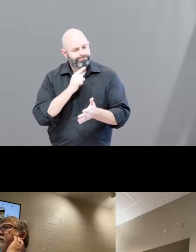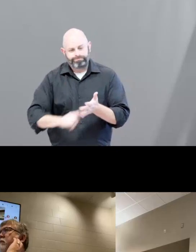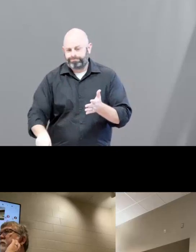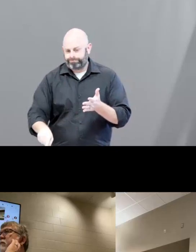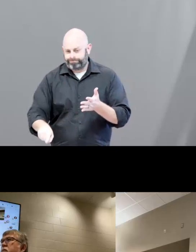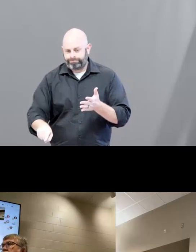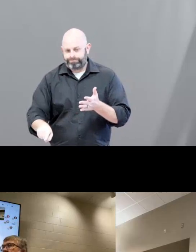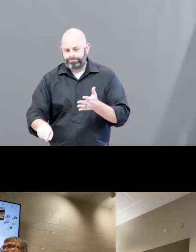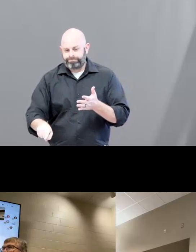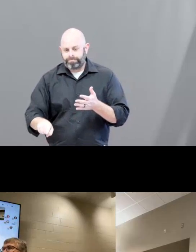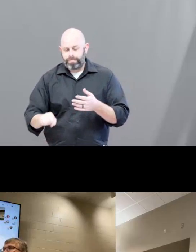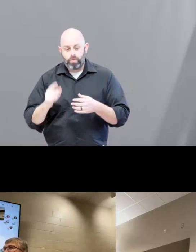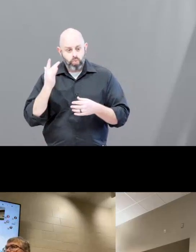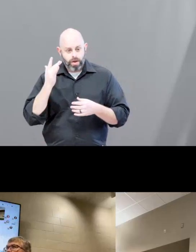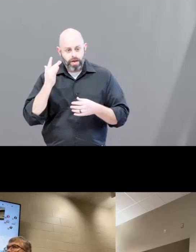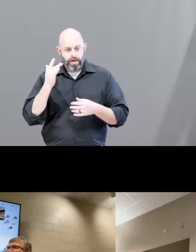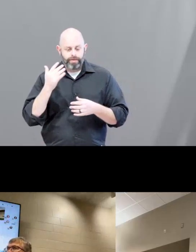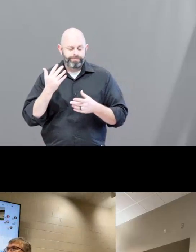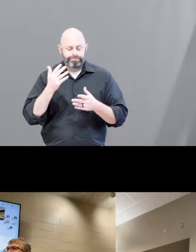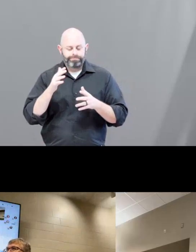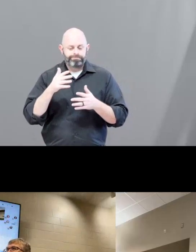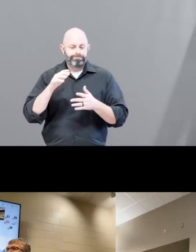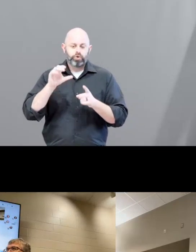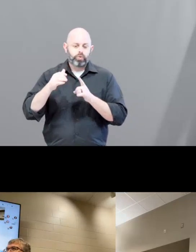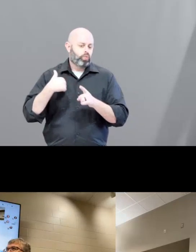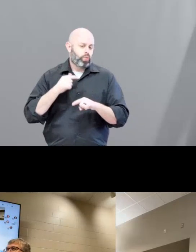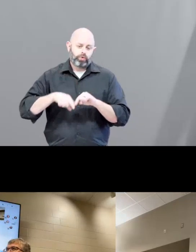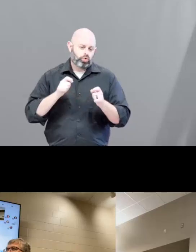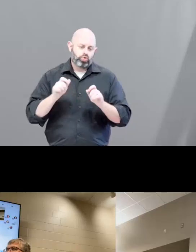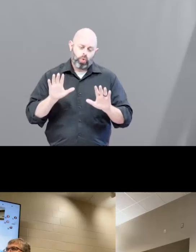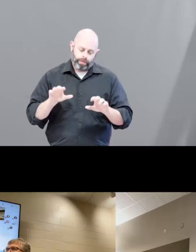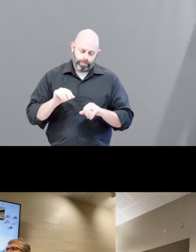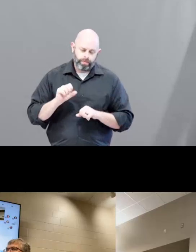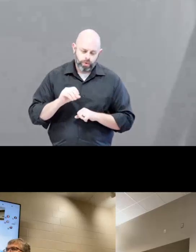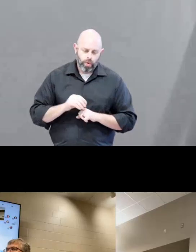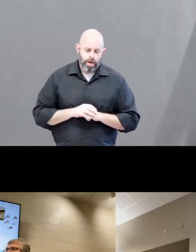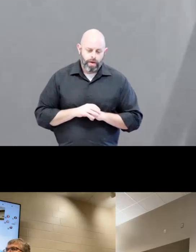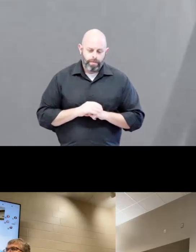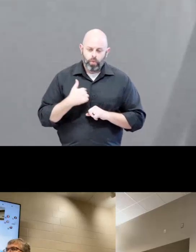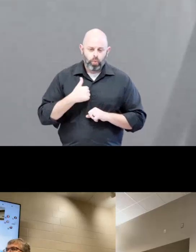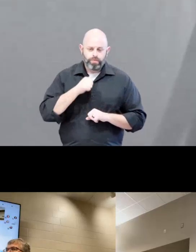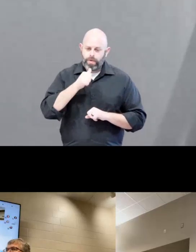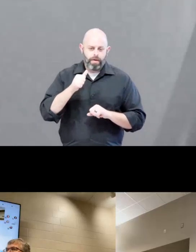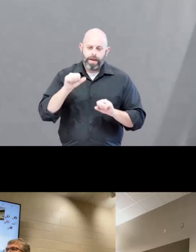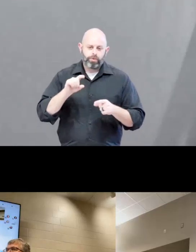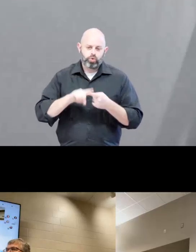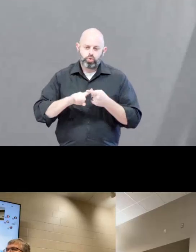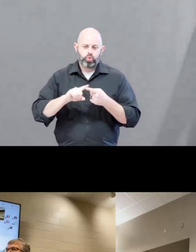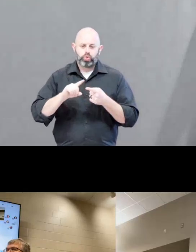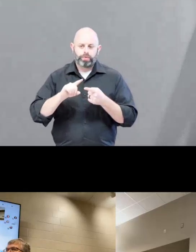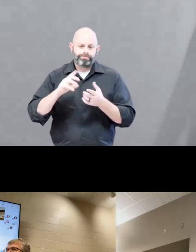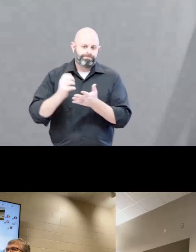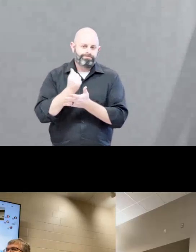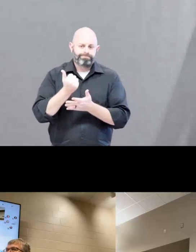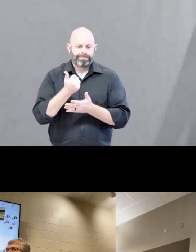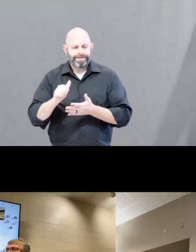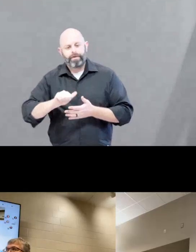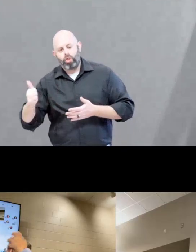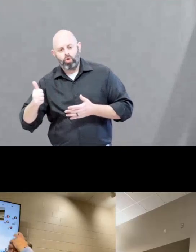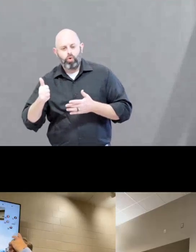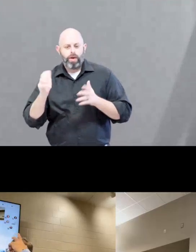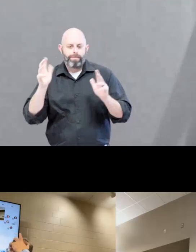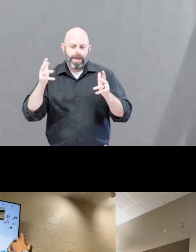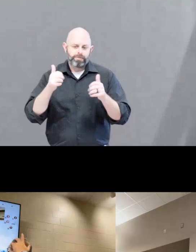canceled because of circumstances beyond our control. So we weren't able to have any other basketball games